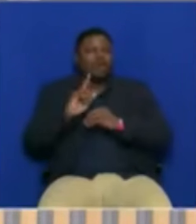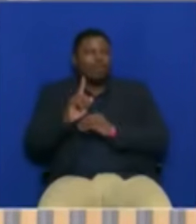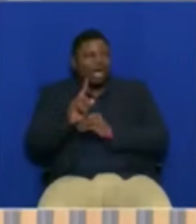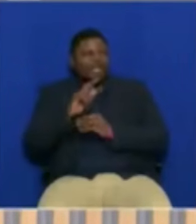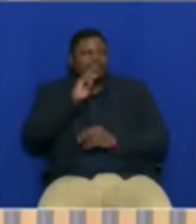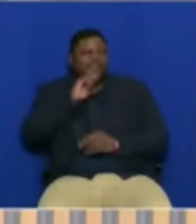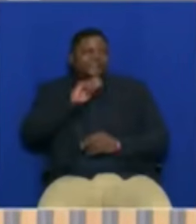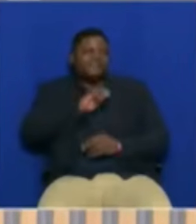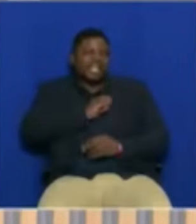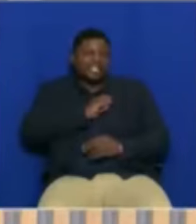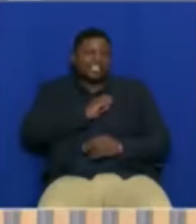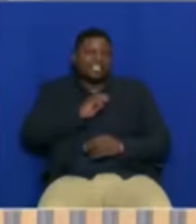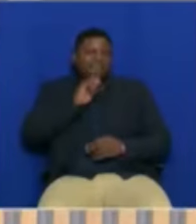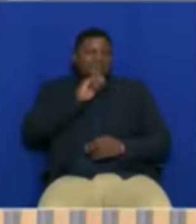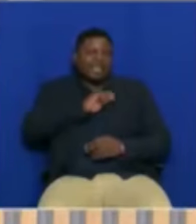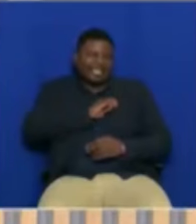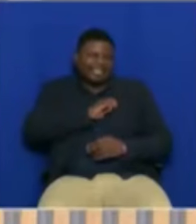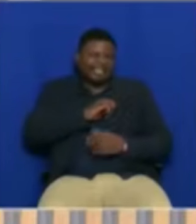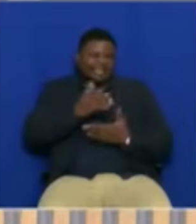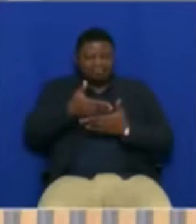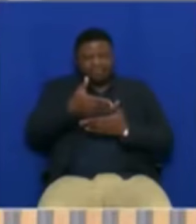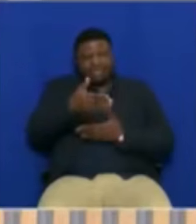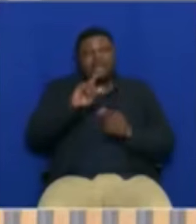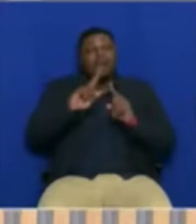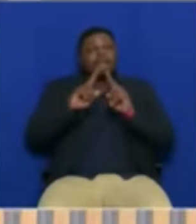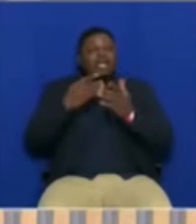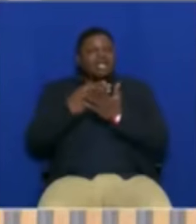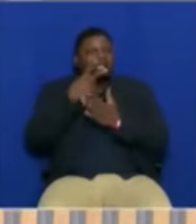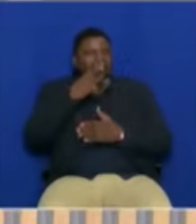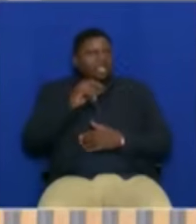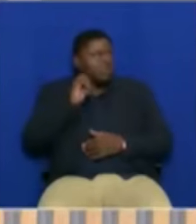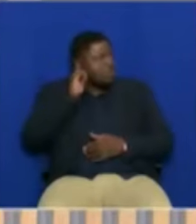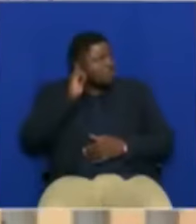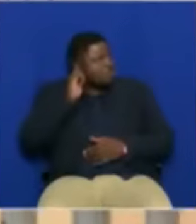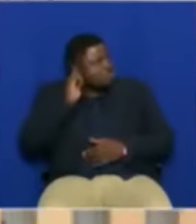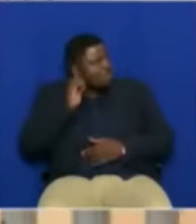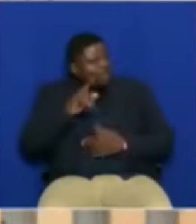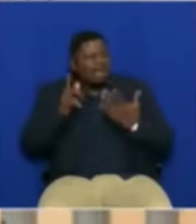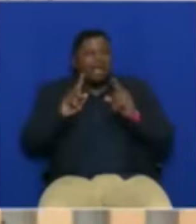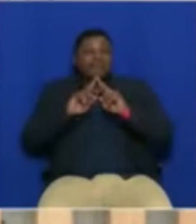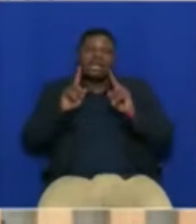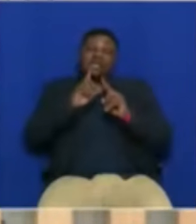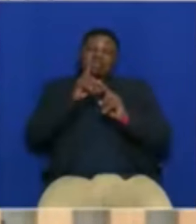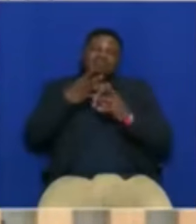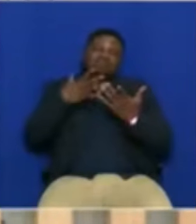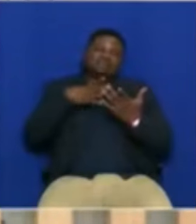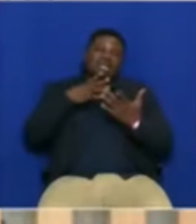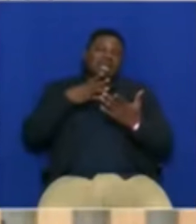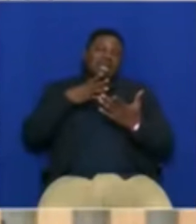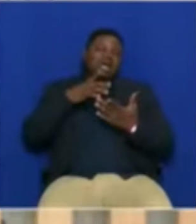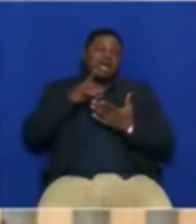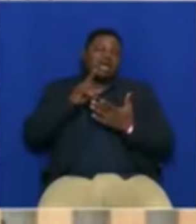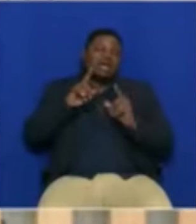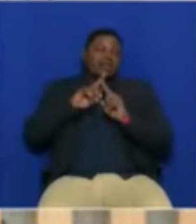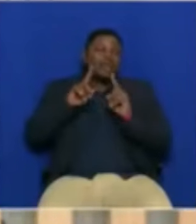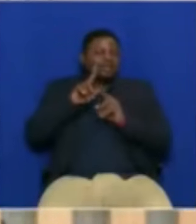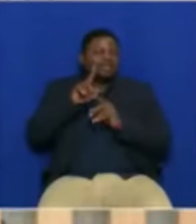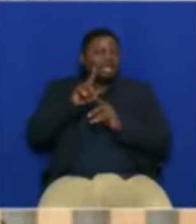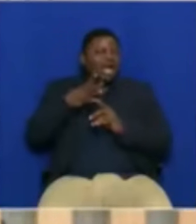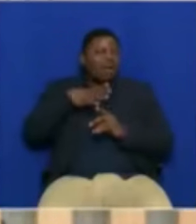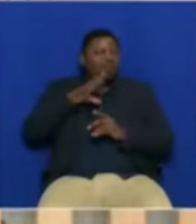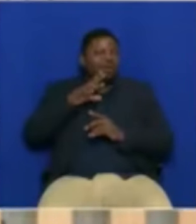you straining your ears. Yeah, okay, that's exactly what I said. Do you agree with me that it's rather thin